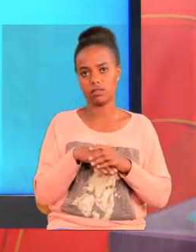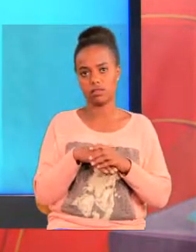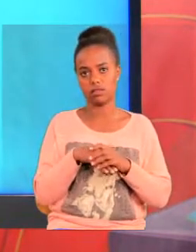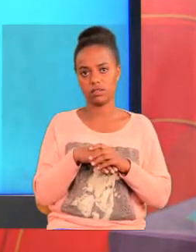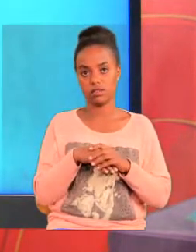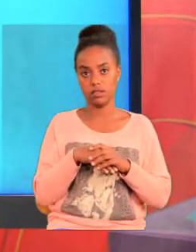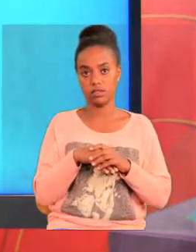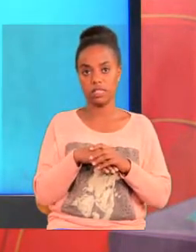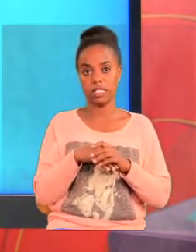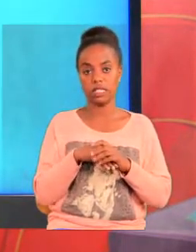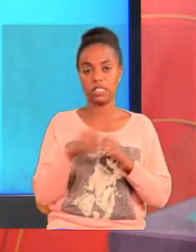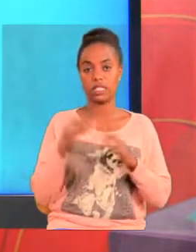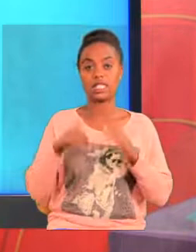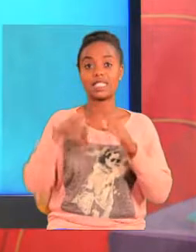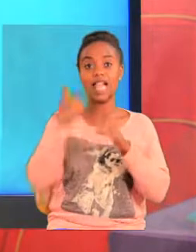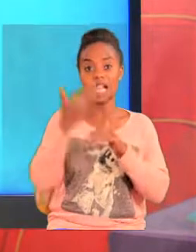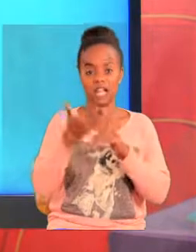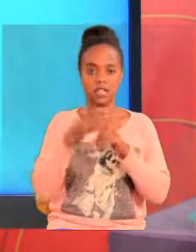1. Second,